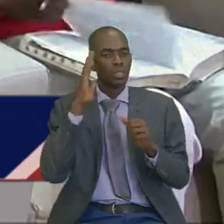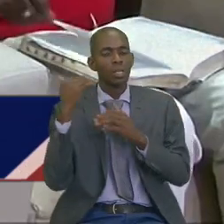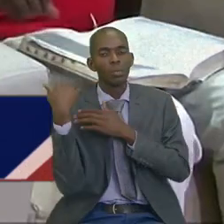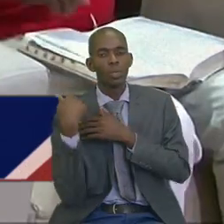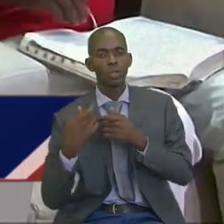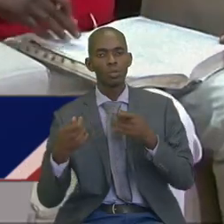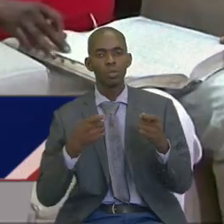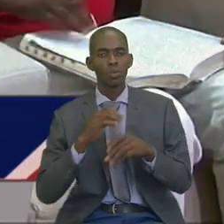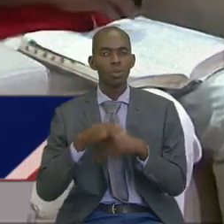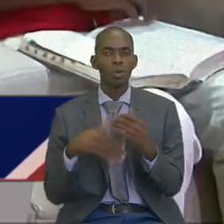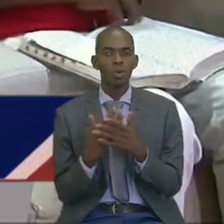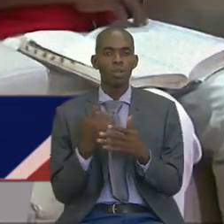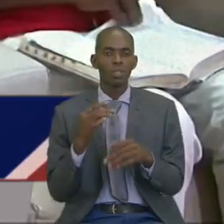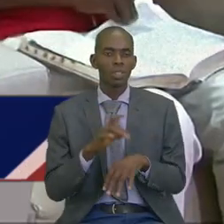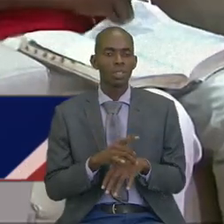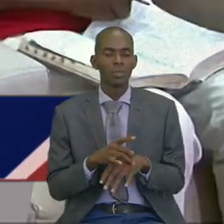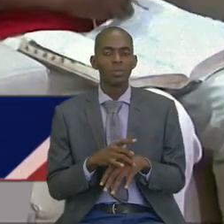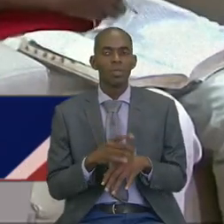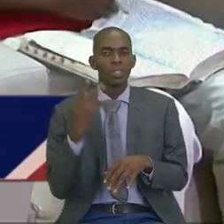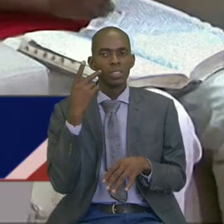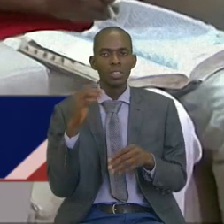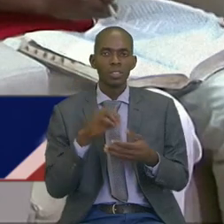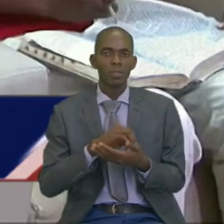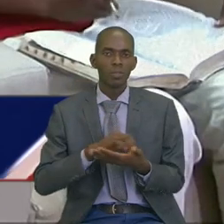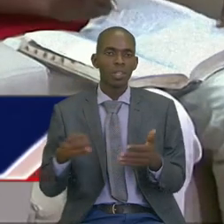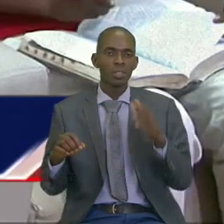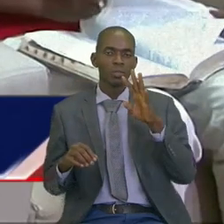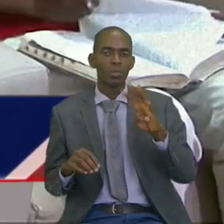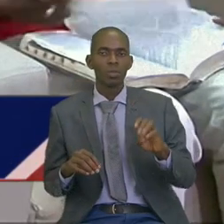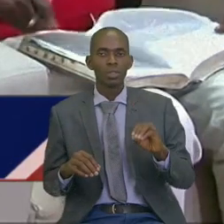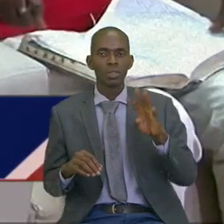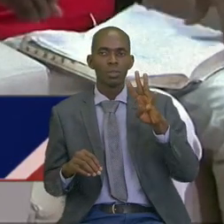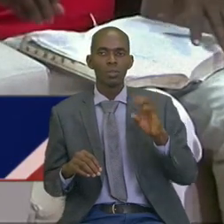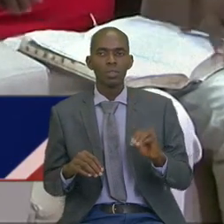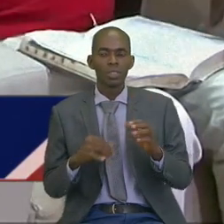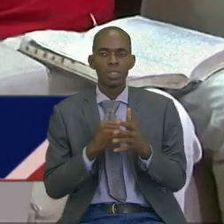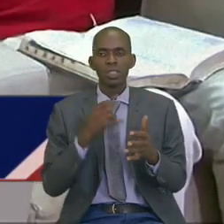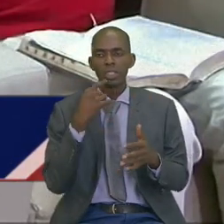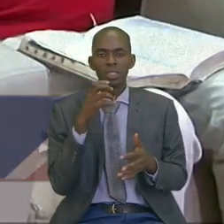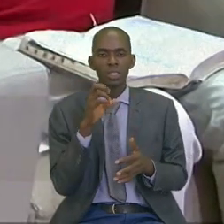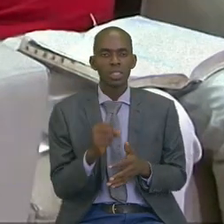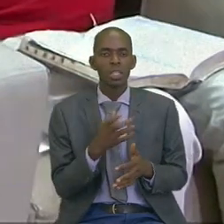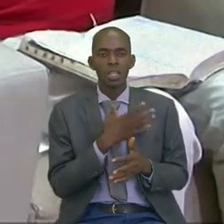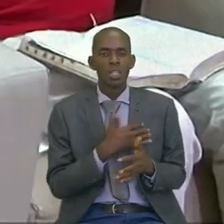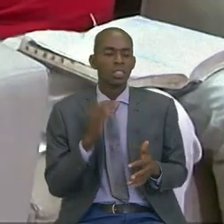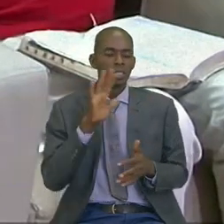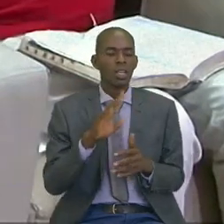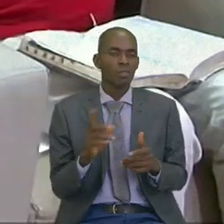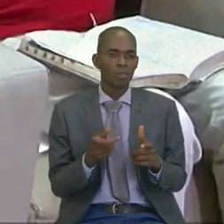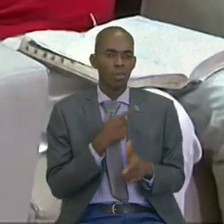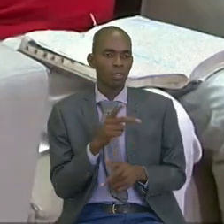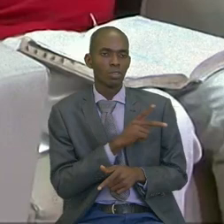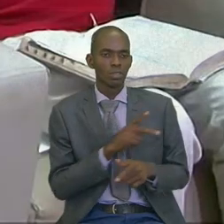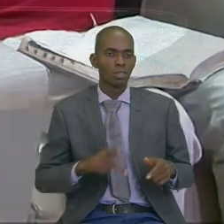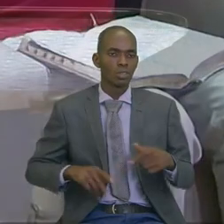earth. They are world empires. Look at verse 40. In verse 40 it says, and the fourth kingdom shall be